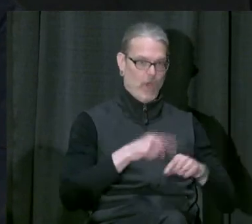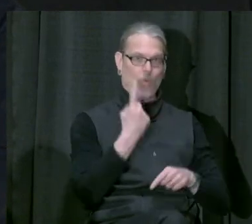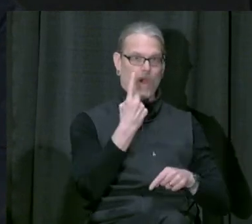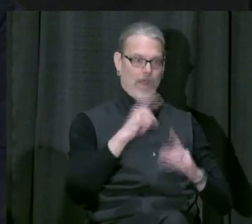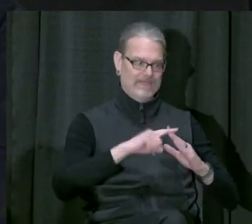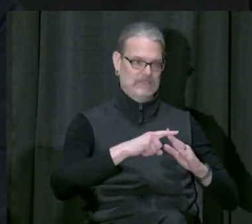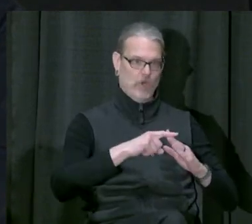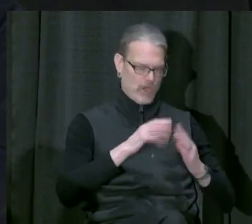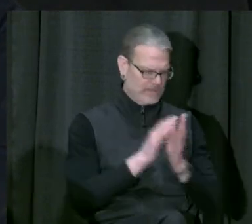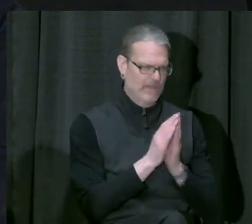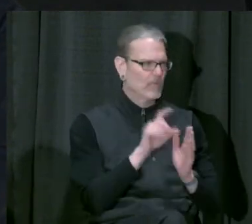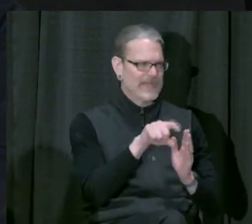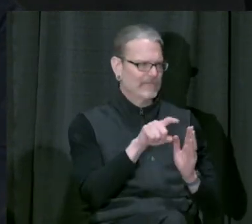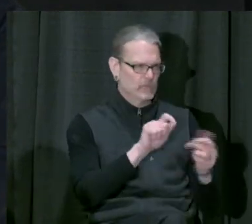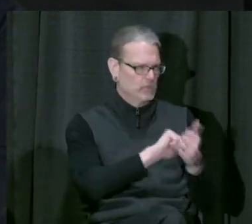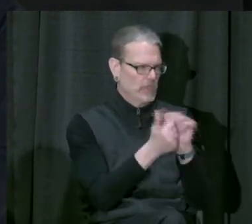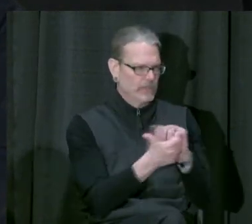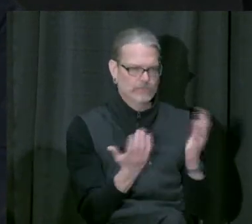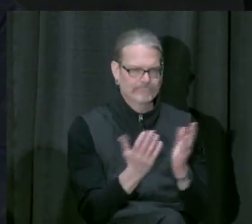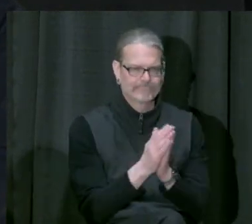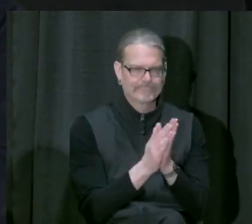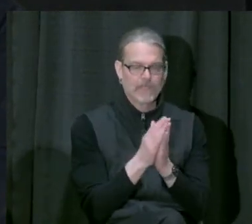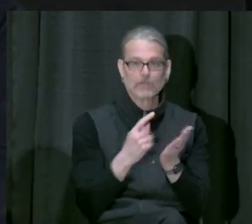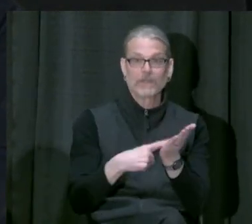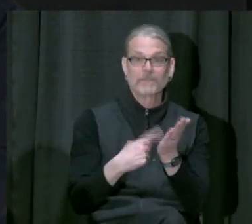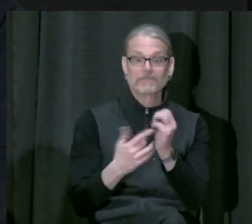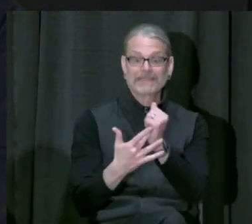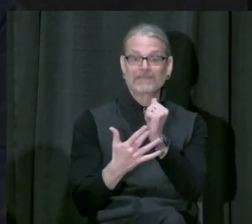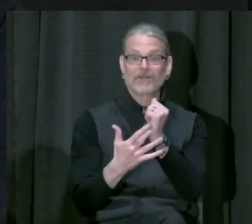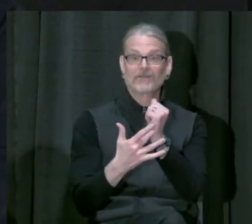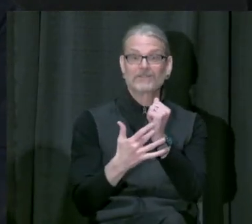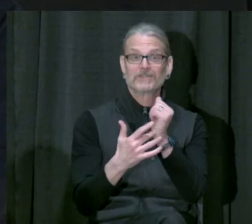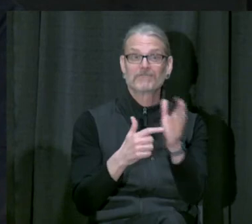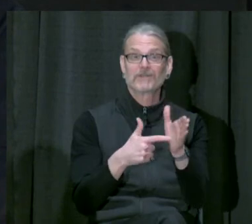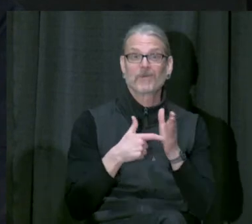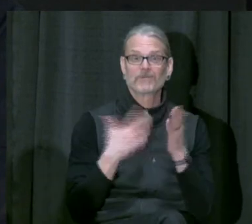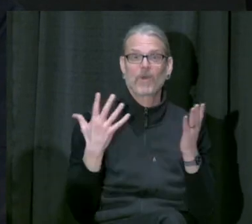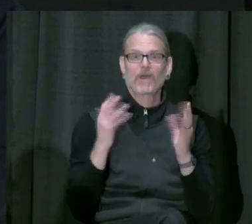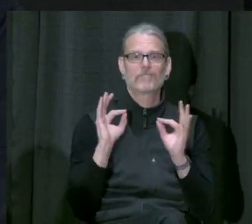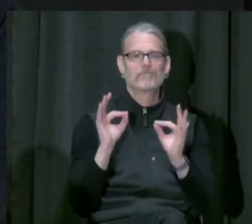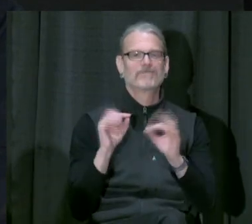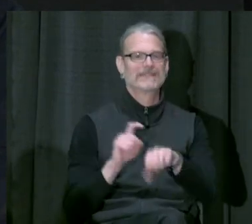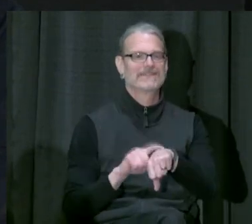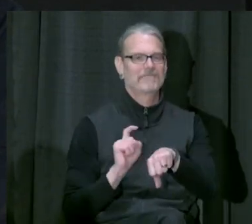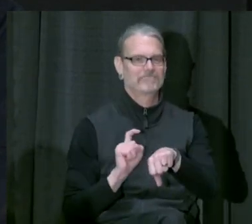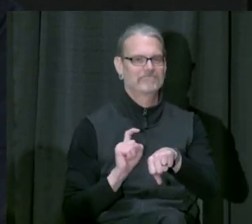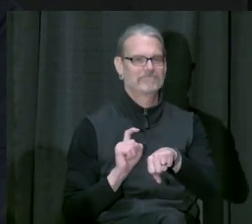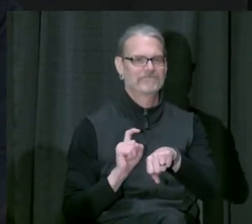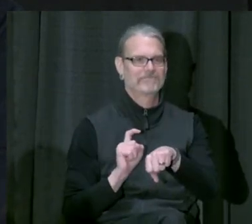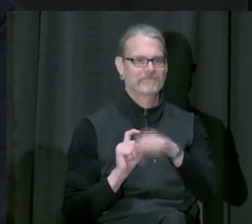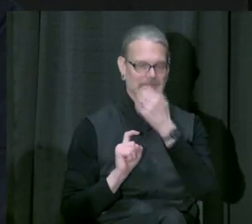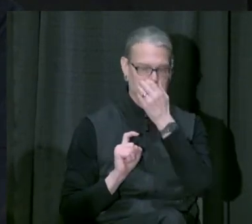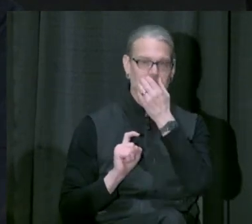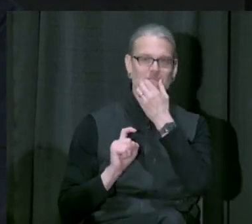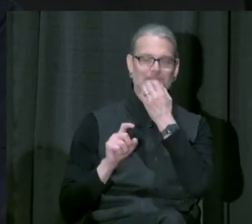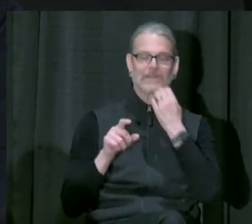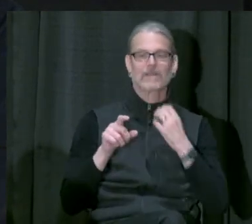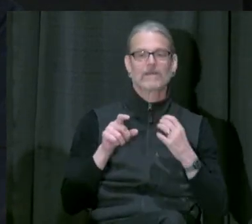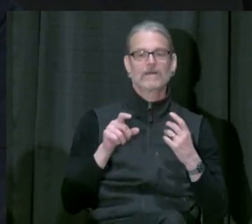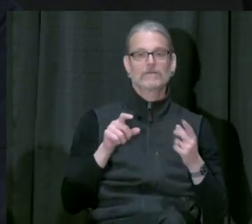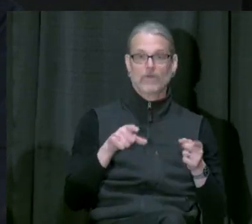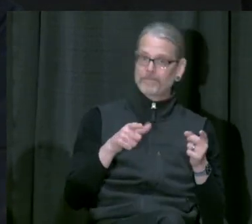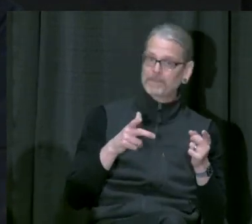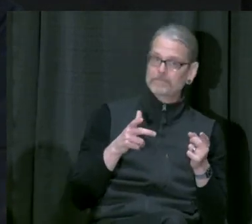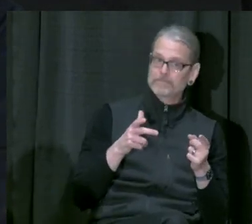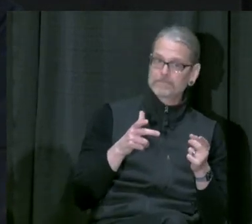And sometimes technology is just all about timing. And the LiDAR that's been used for, by Google on cars, you know,